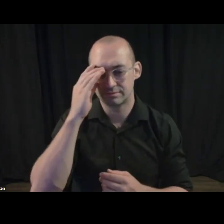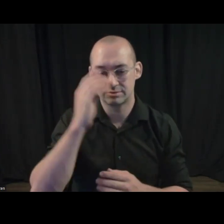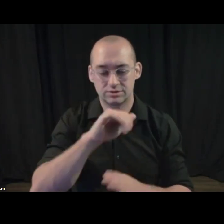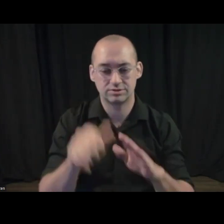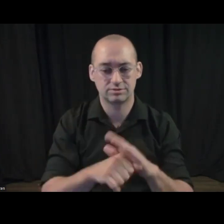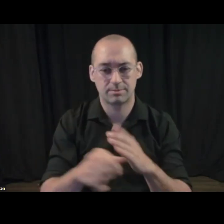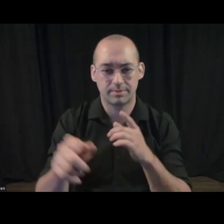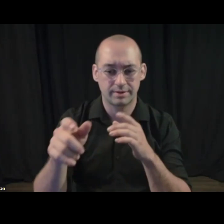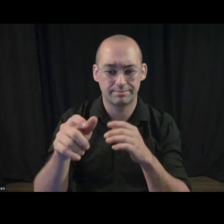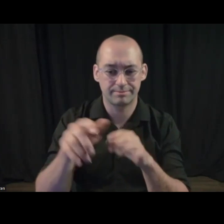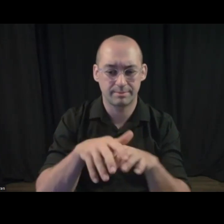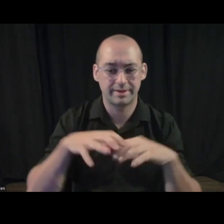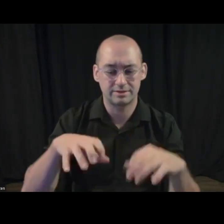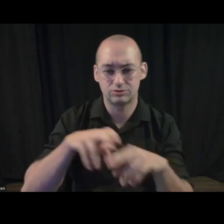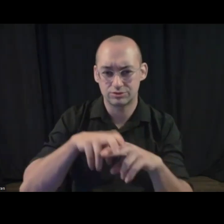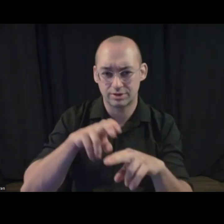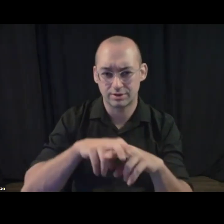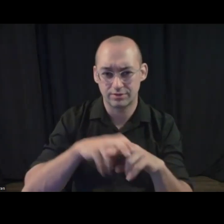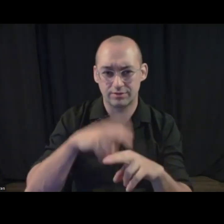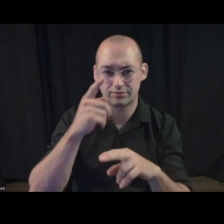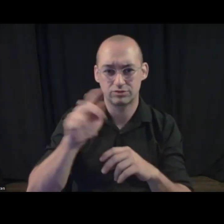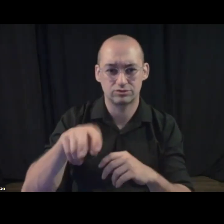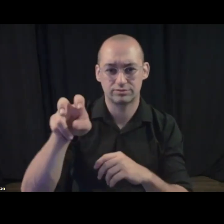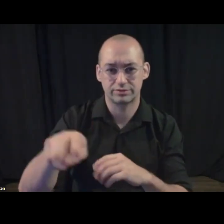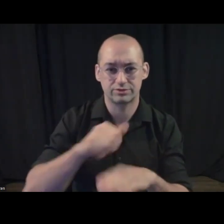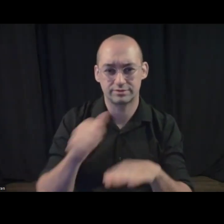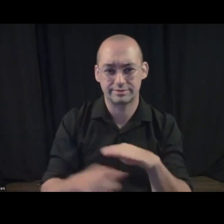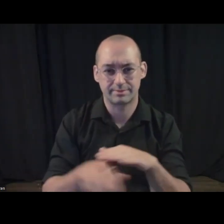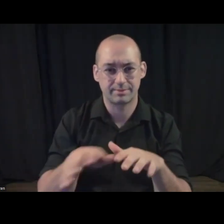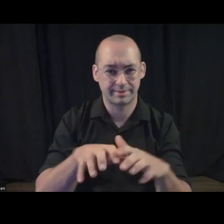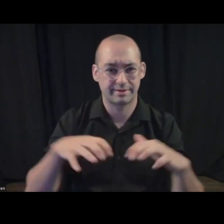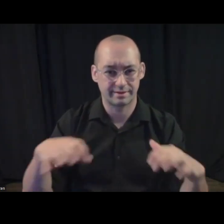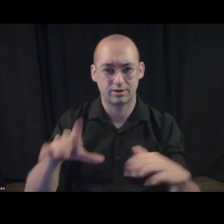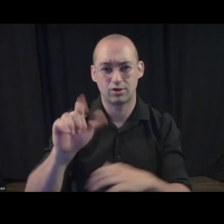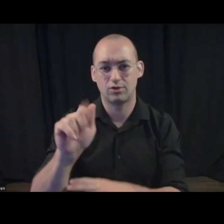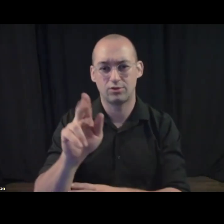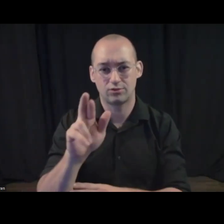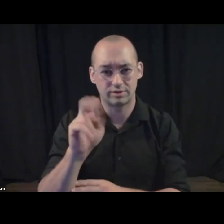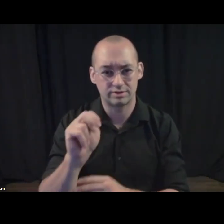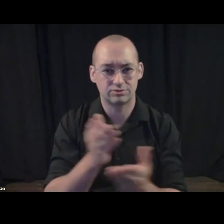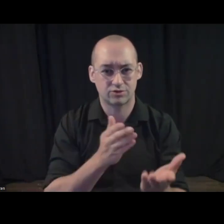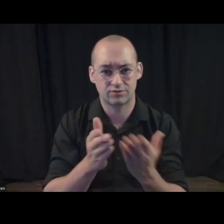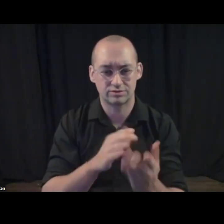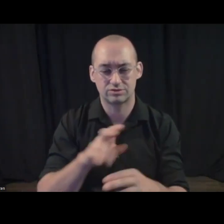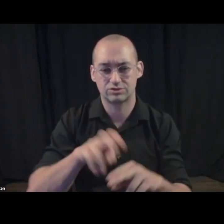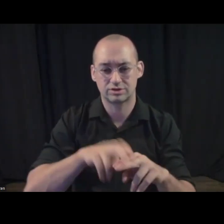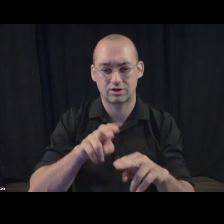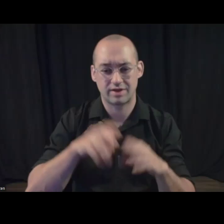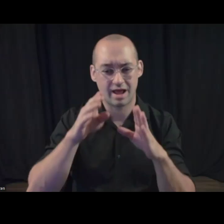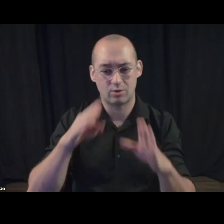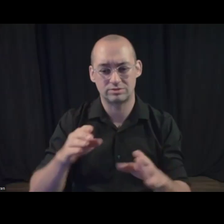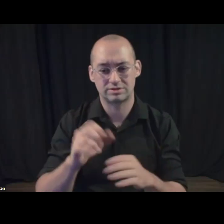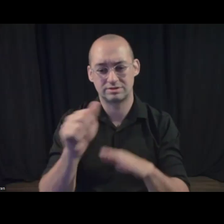subcommittee chair of our transportation subcommittee, and Lauren has been serving as the chair of the housing